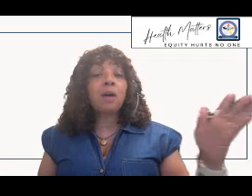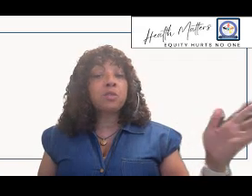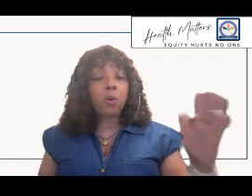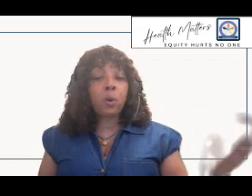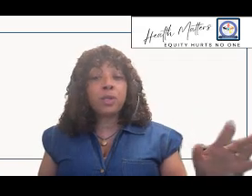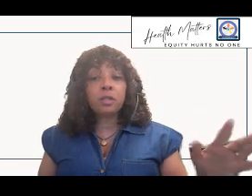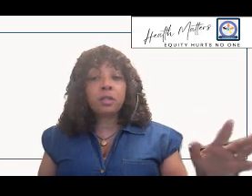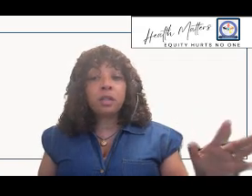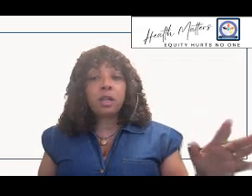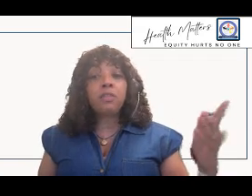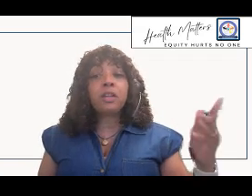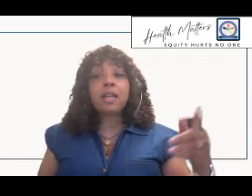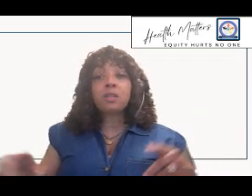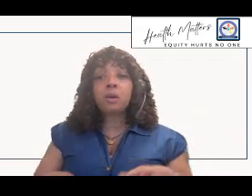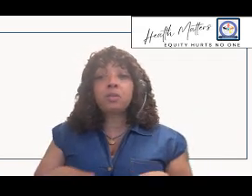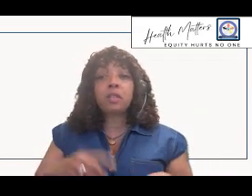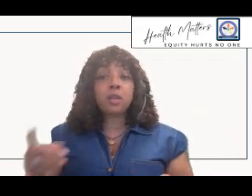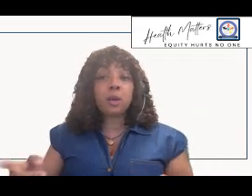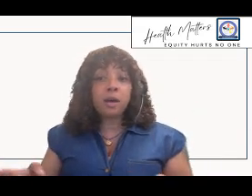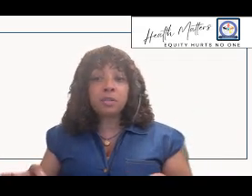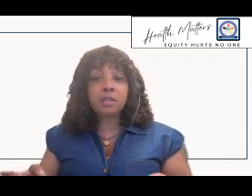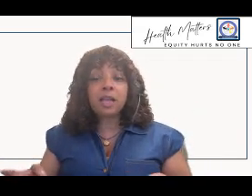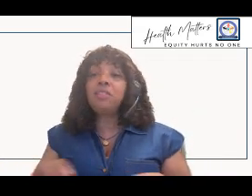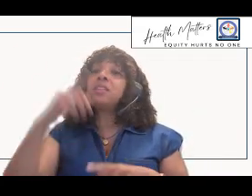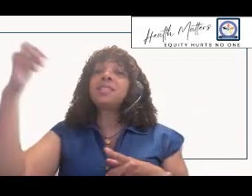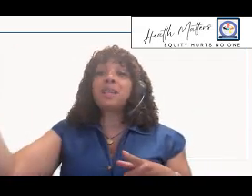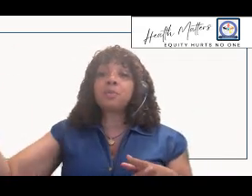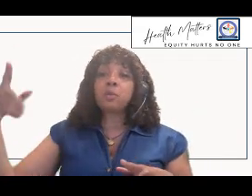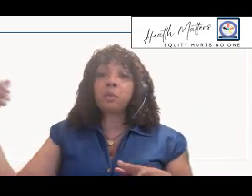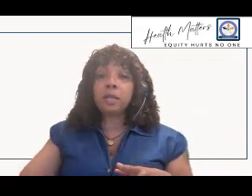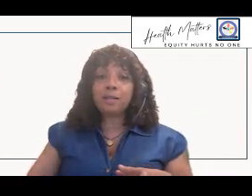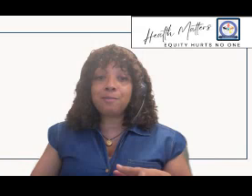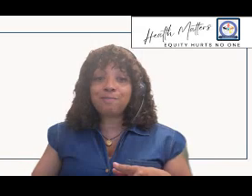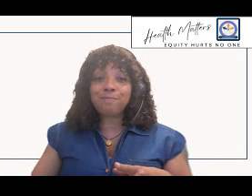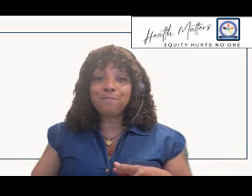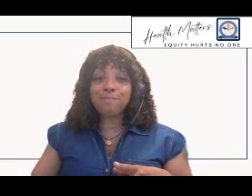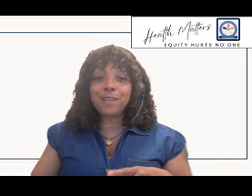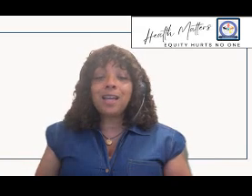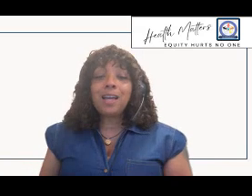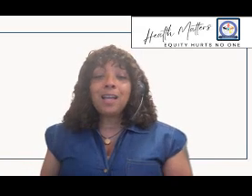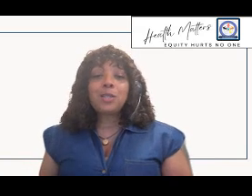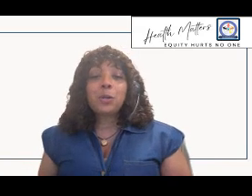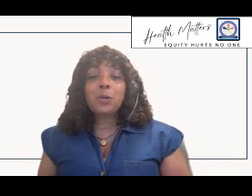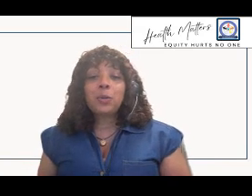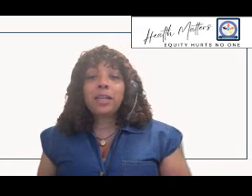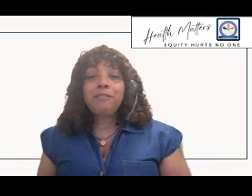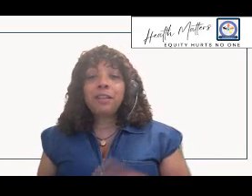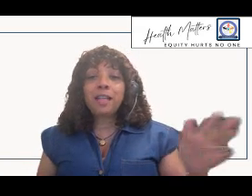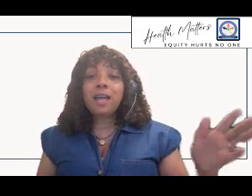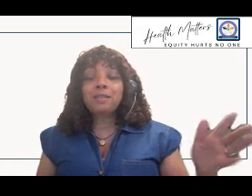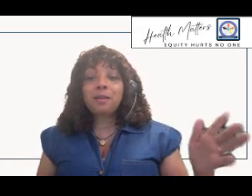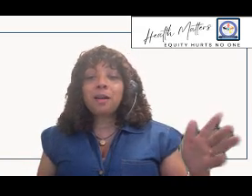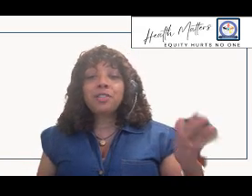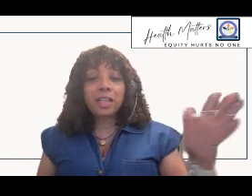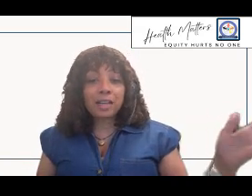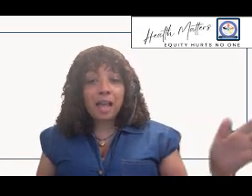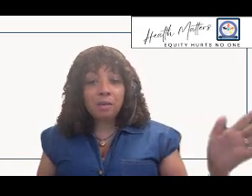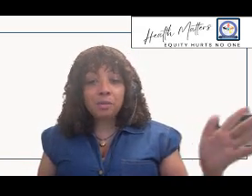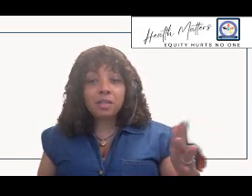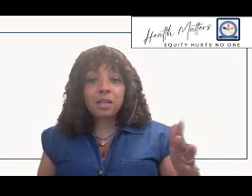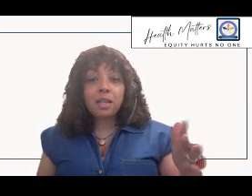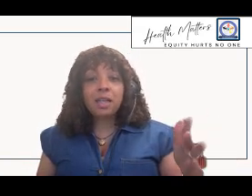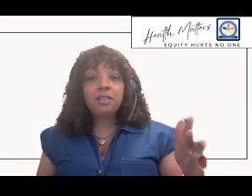in the House of Origin, it then has to go to the other house. And then these steps are repeated. So if in that